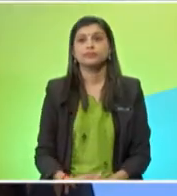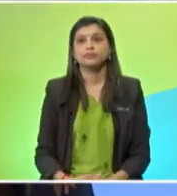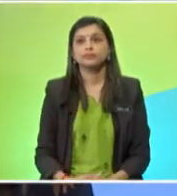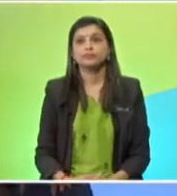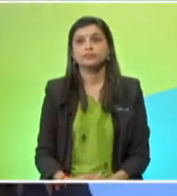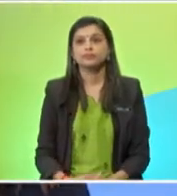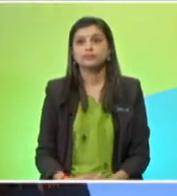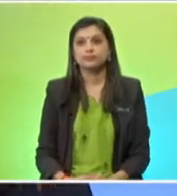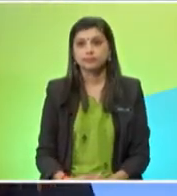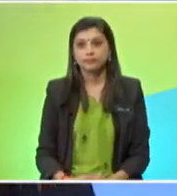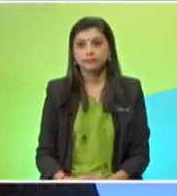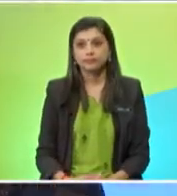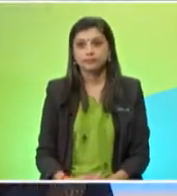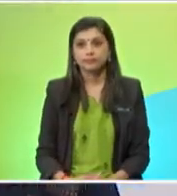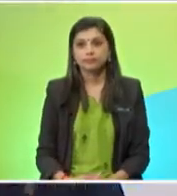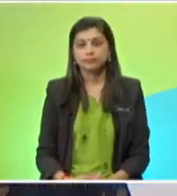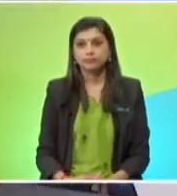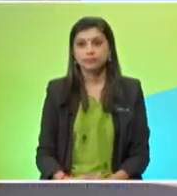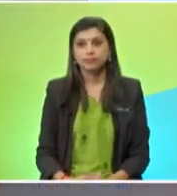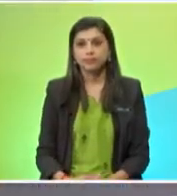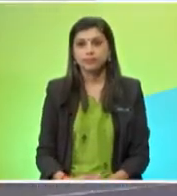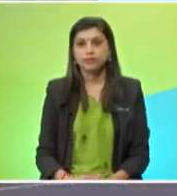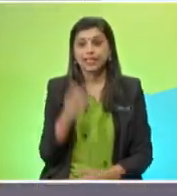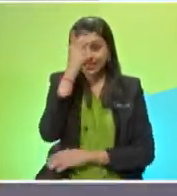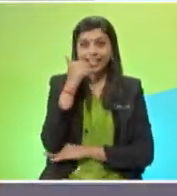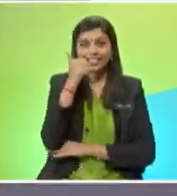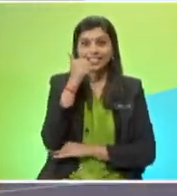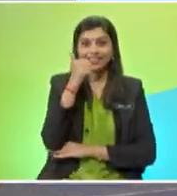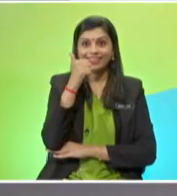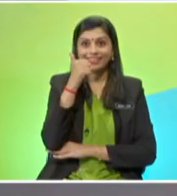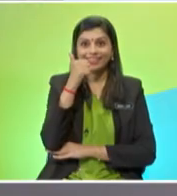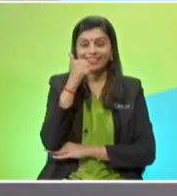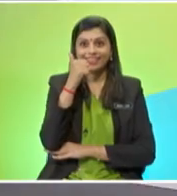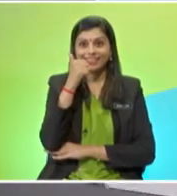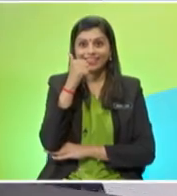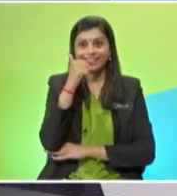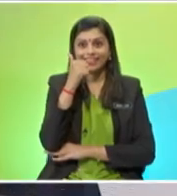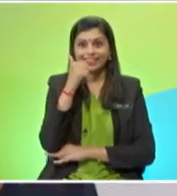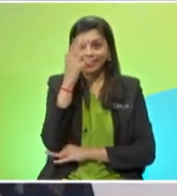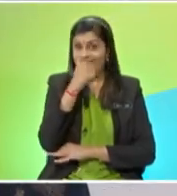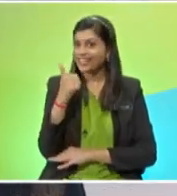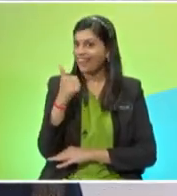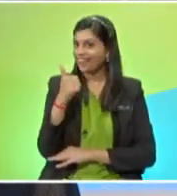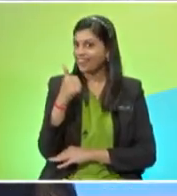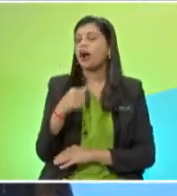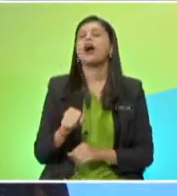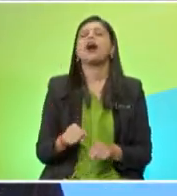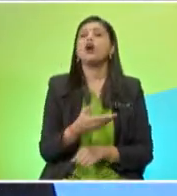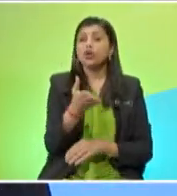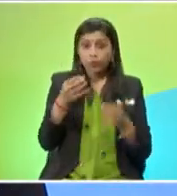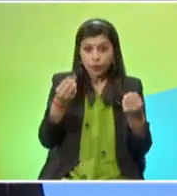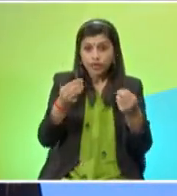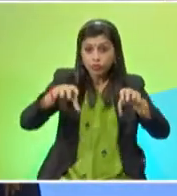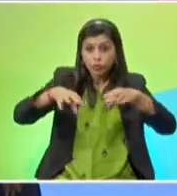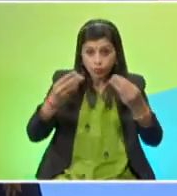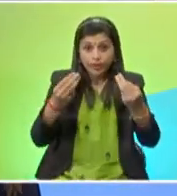Okay. Is this nice? Okay, you can also make this on your